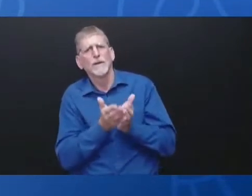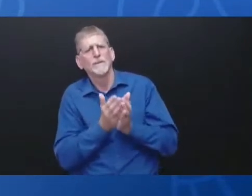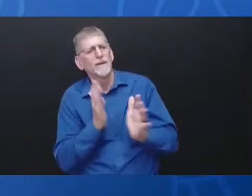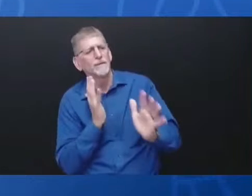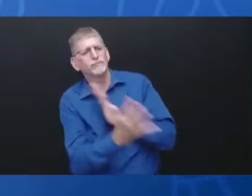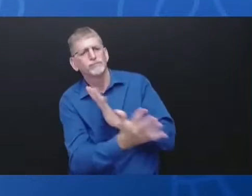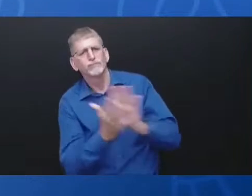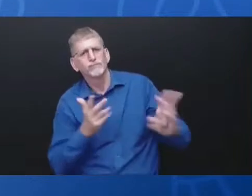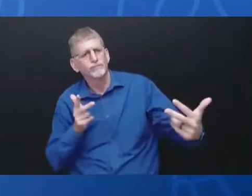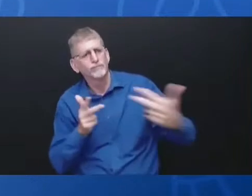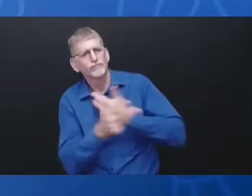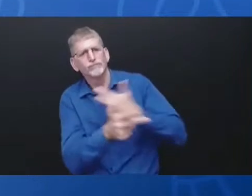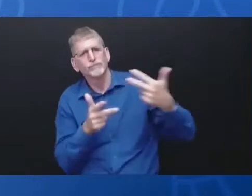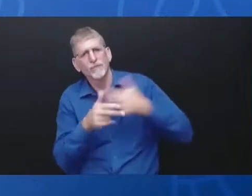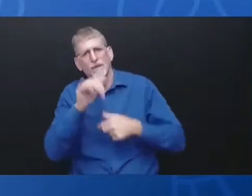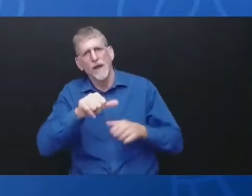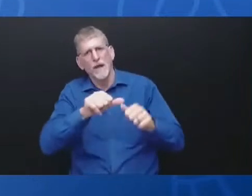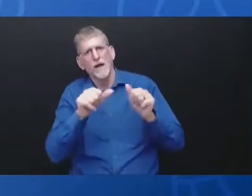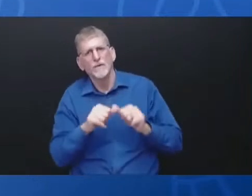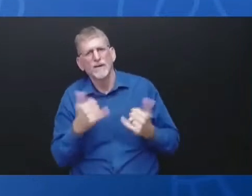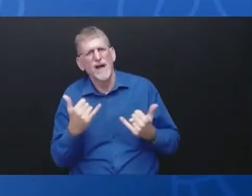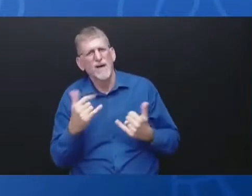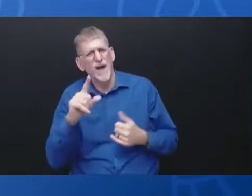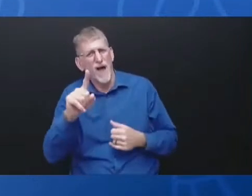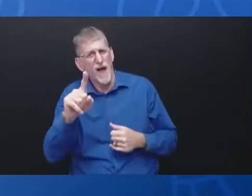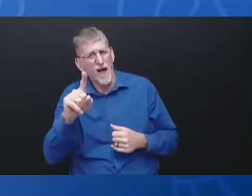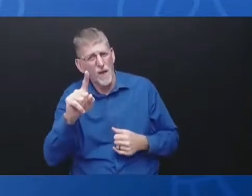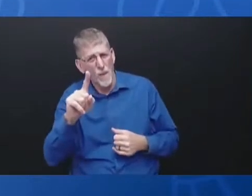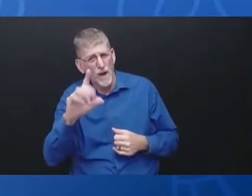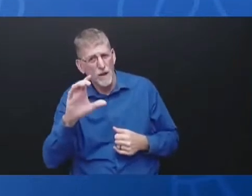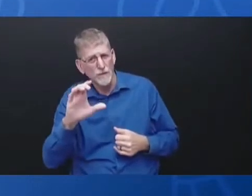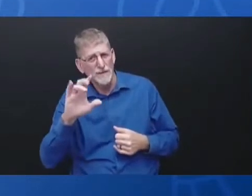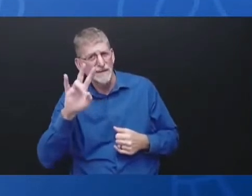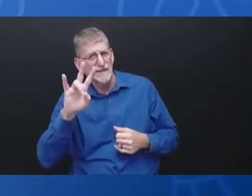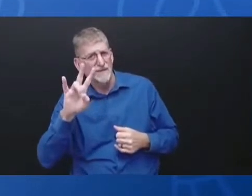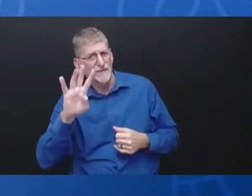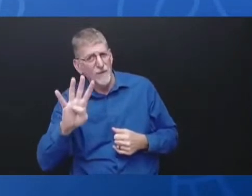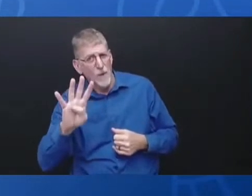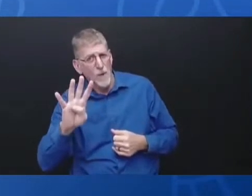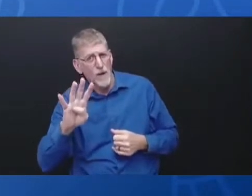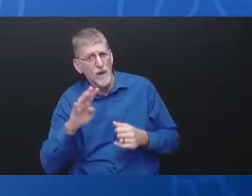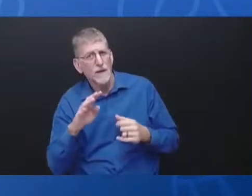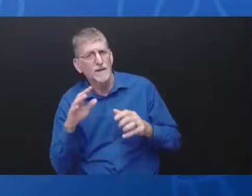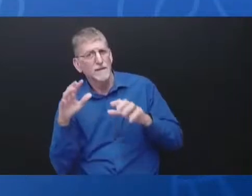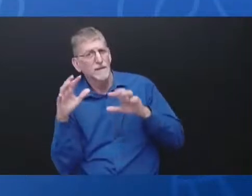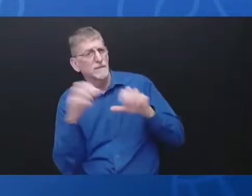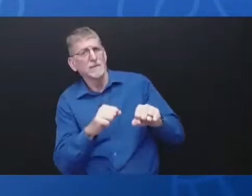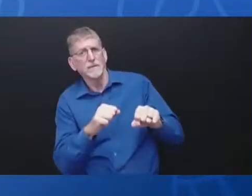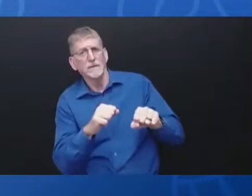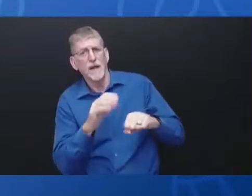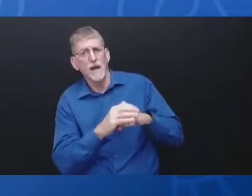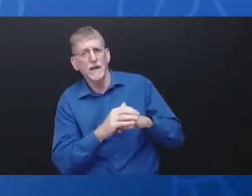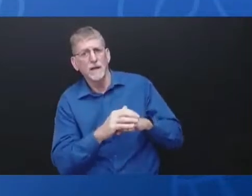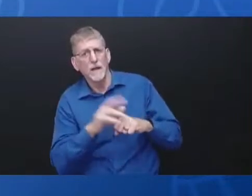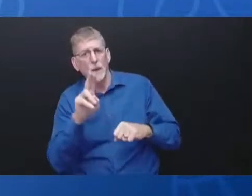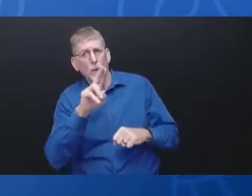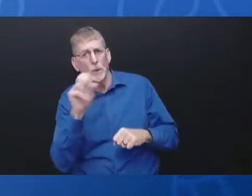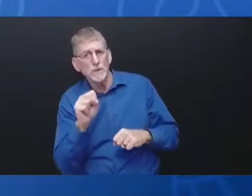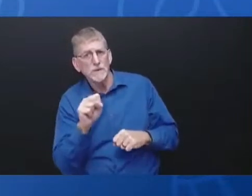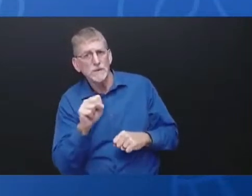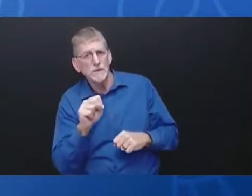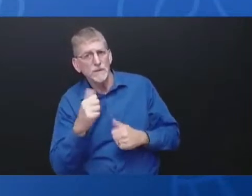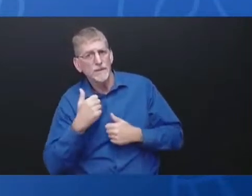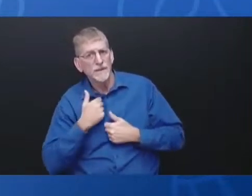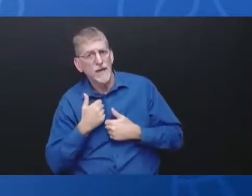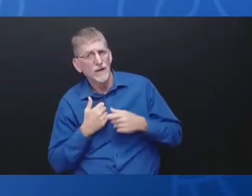attacks on American naval ships, which is an extraordinary number of attacks. And